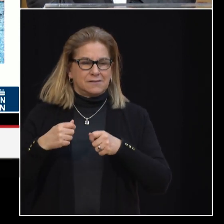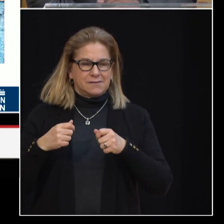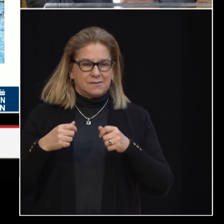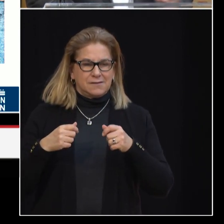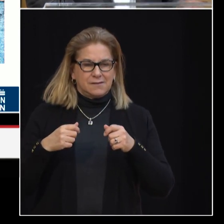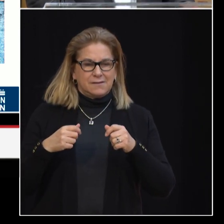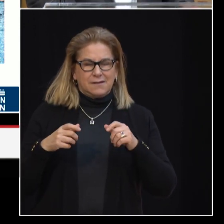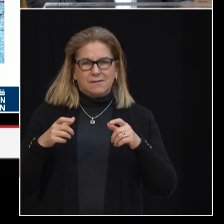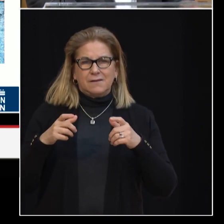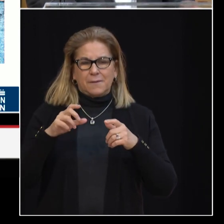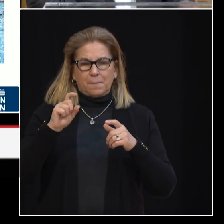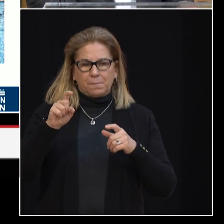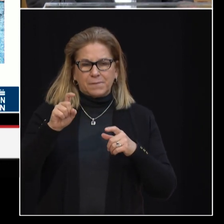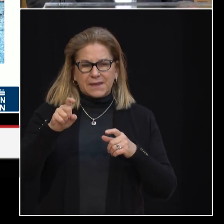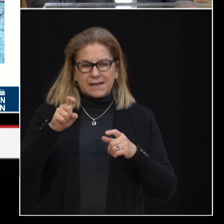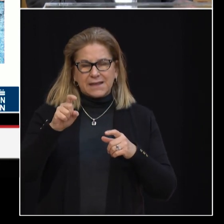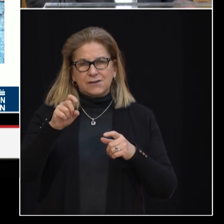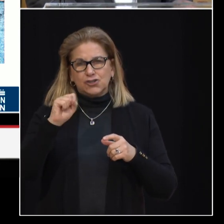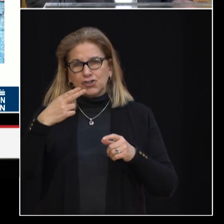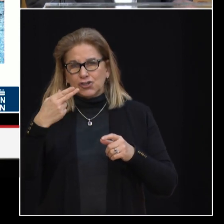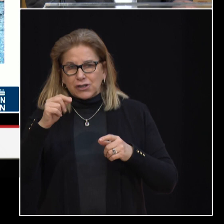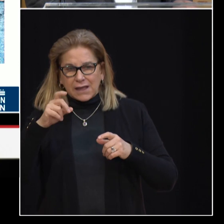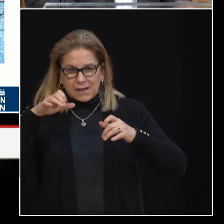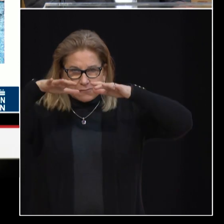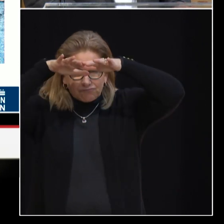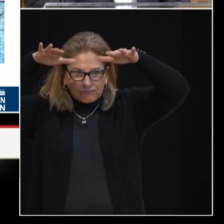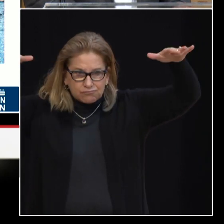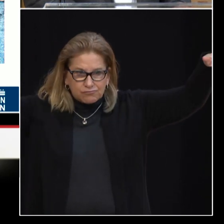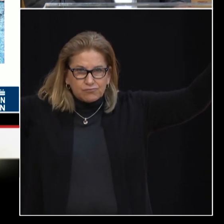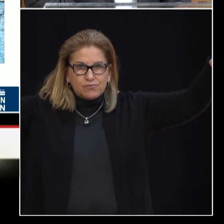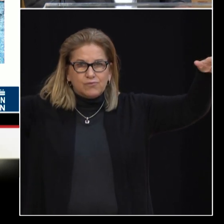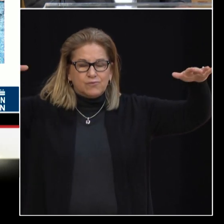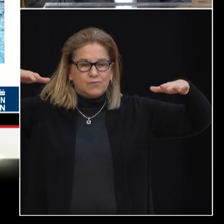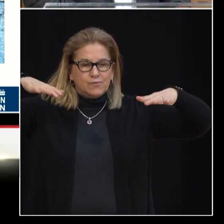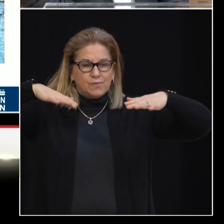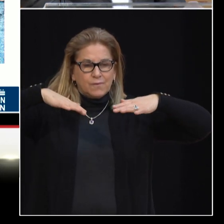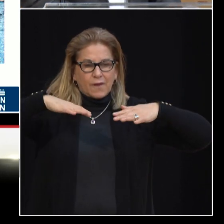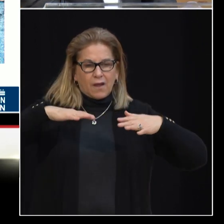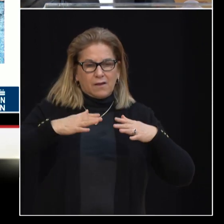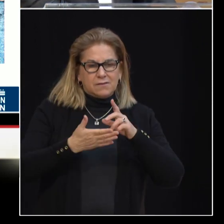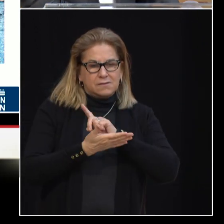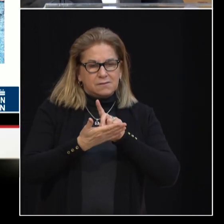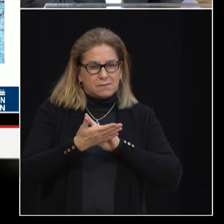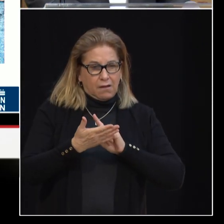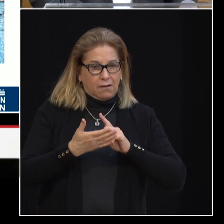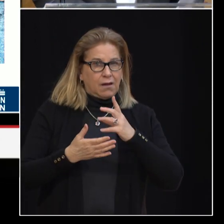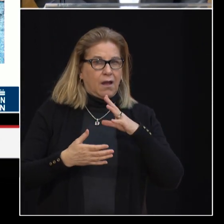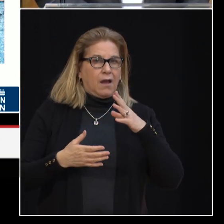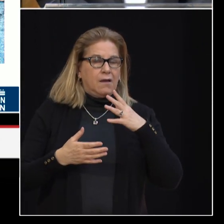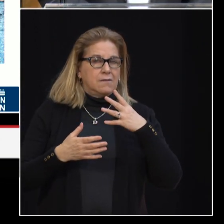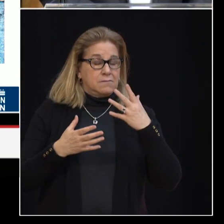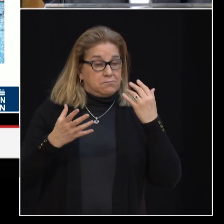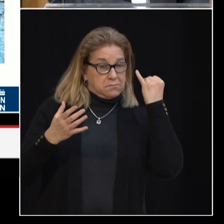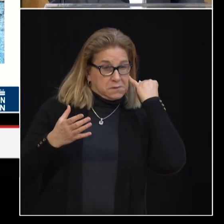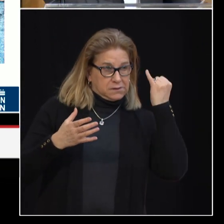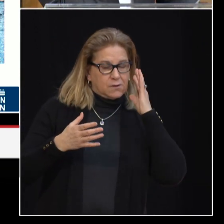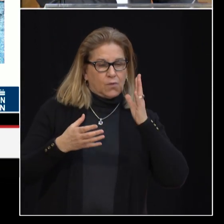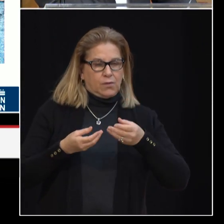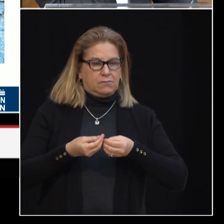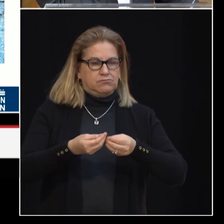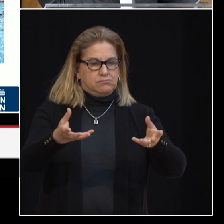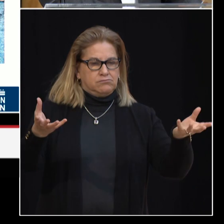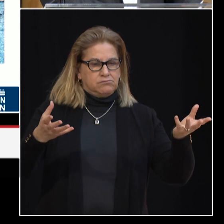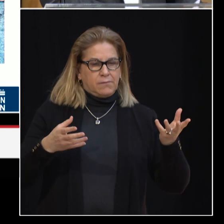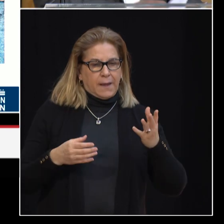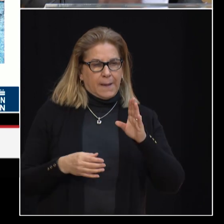for this will be released this spring, and completion on the replacement is set for summer of 2024. The